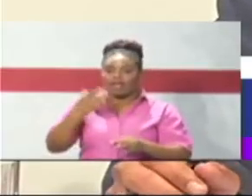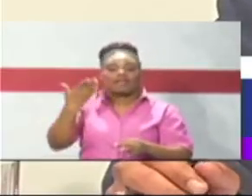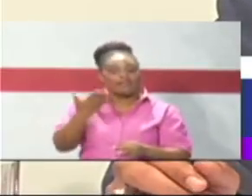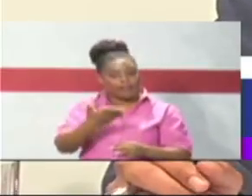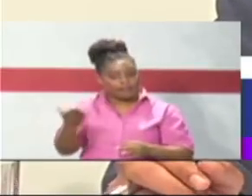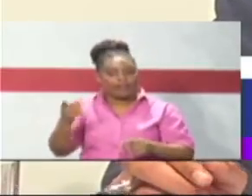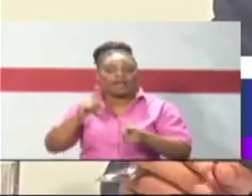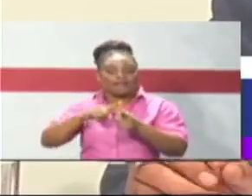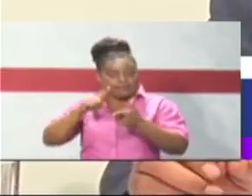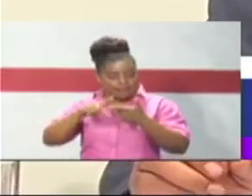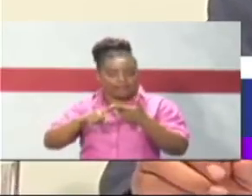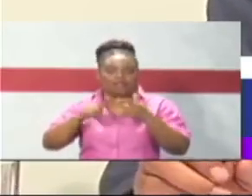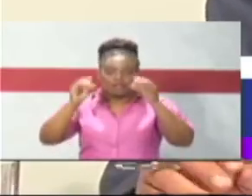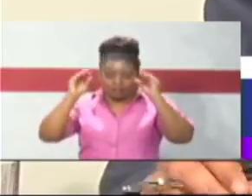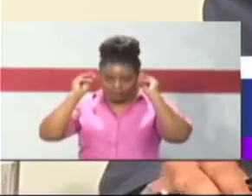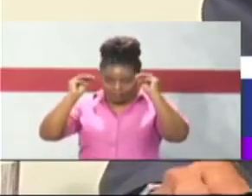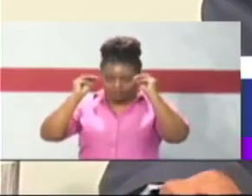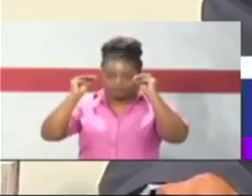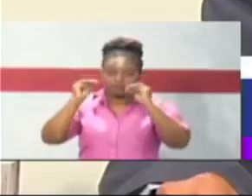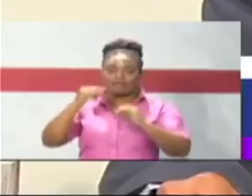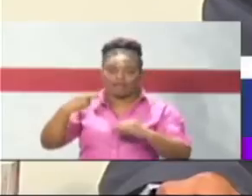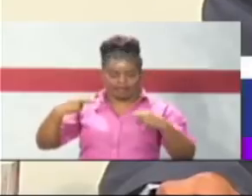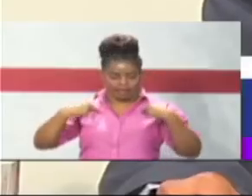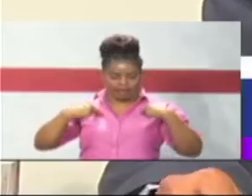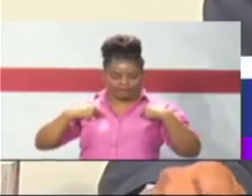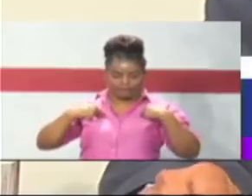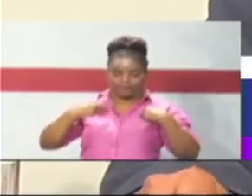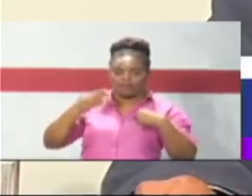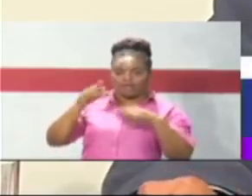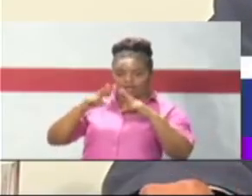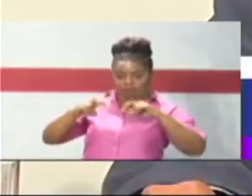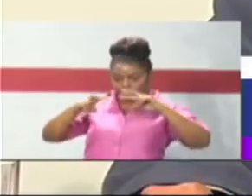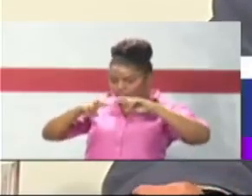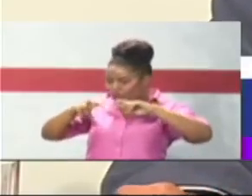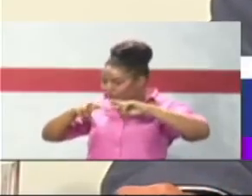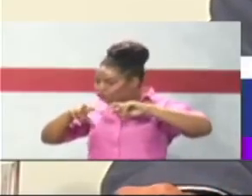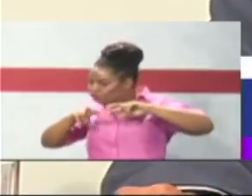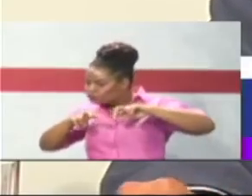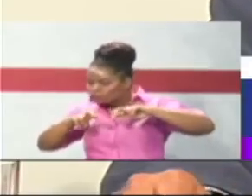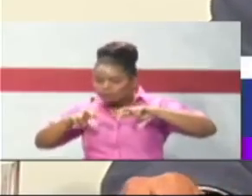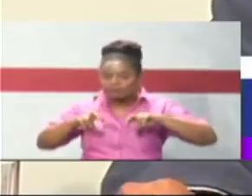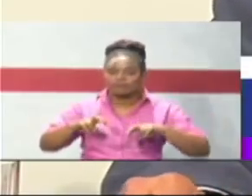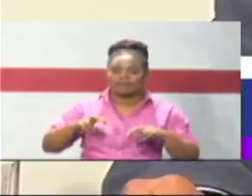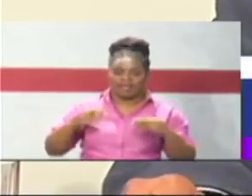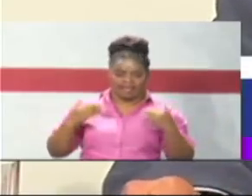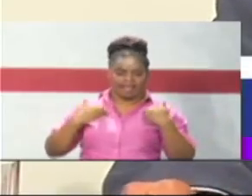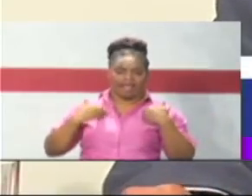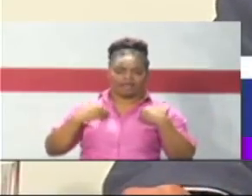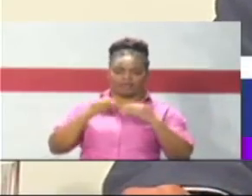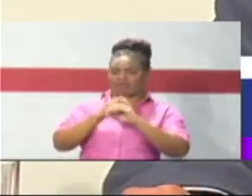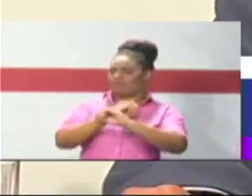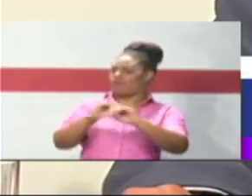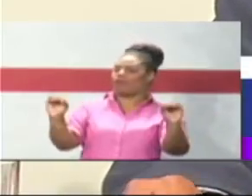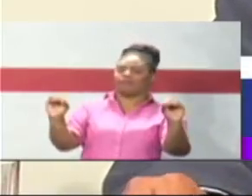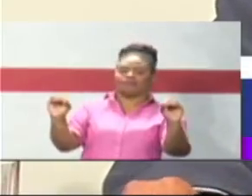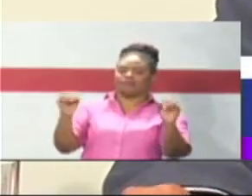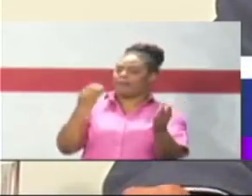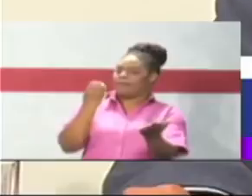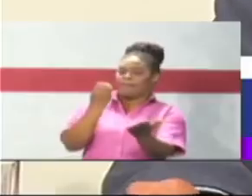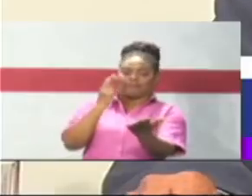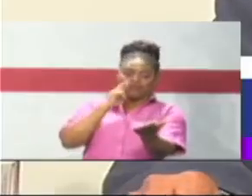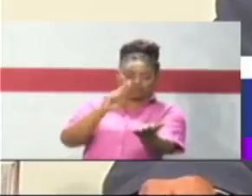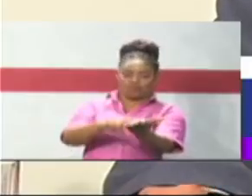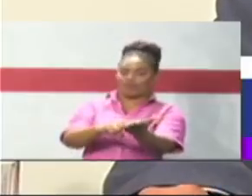media. As we stand now, there is absolutely no reported